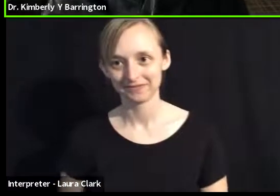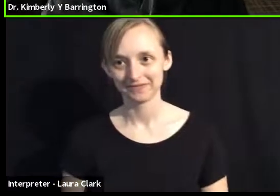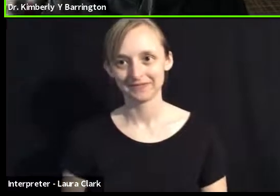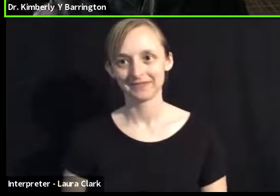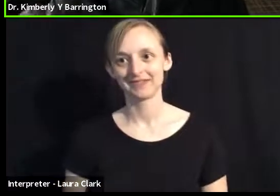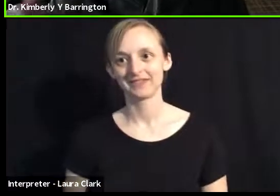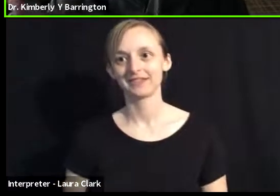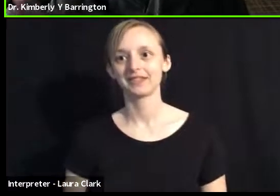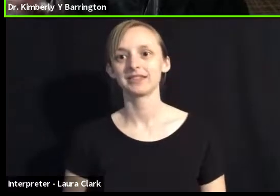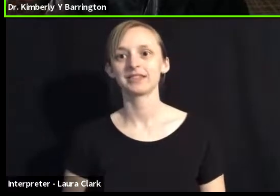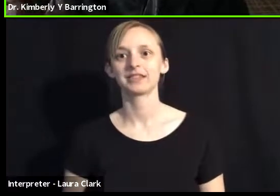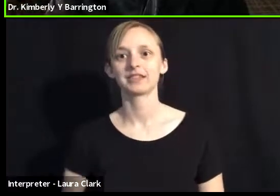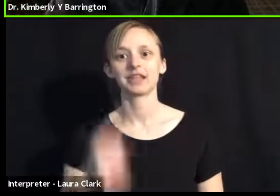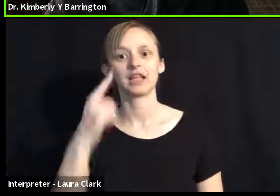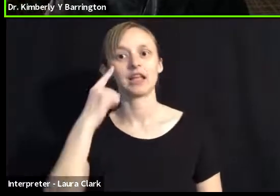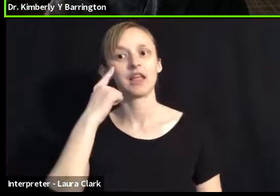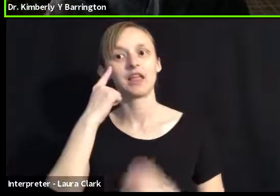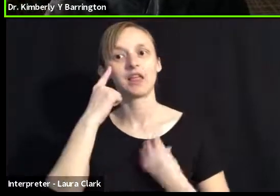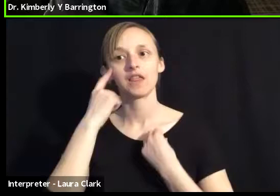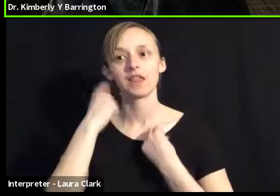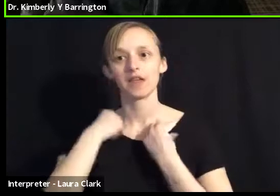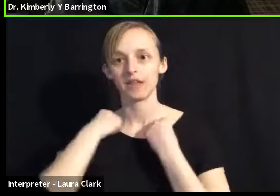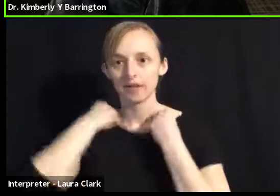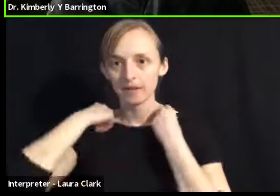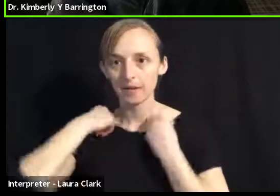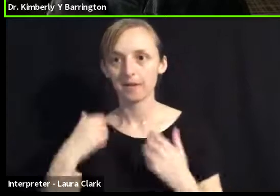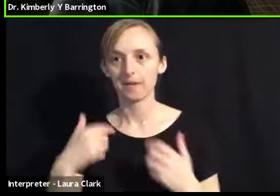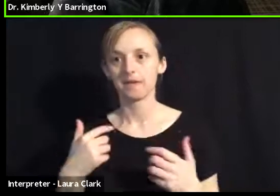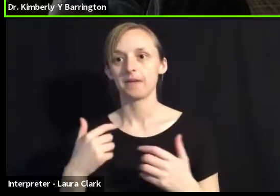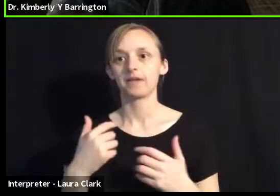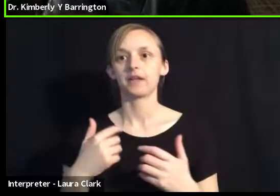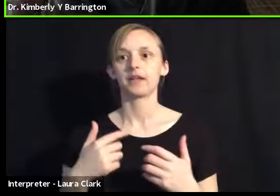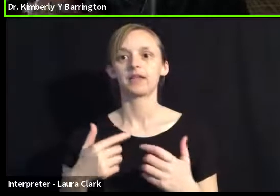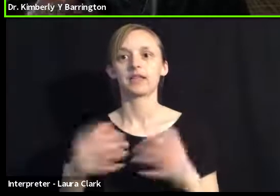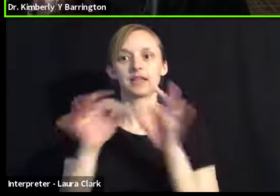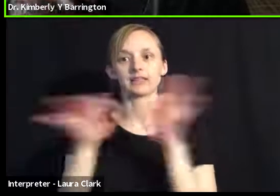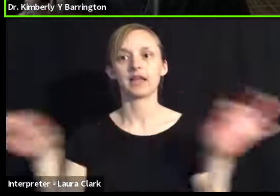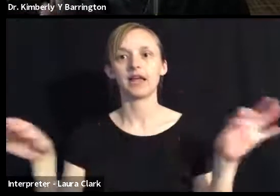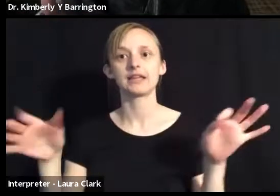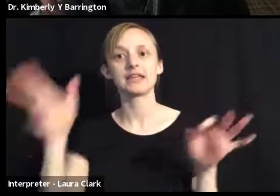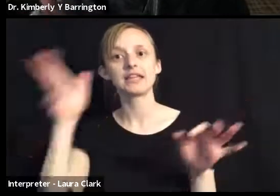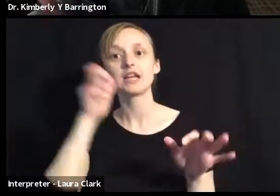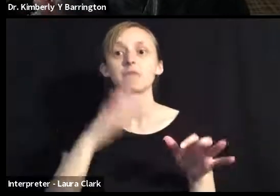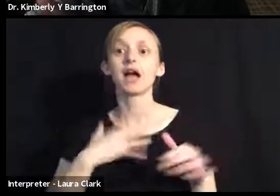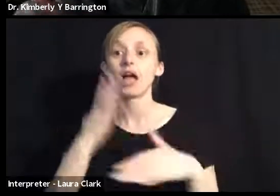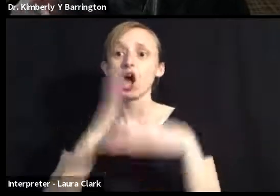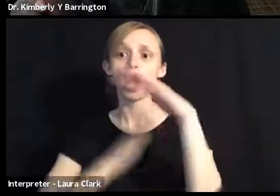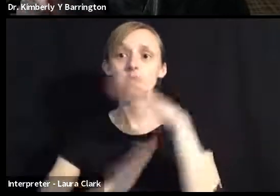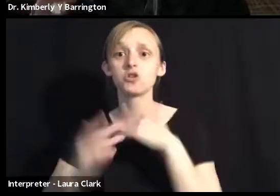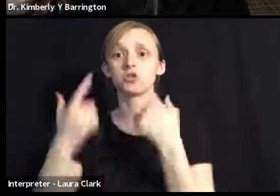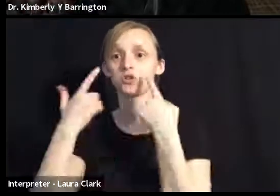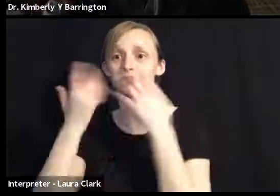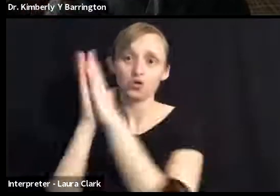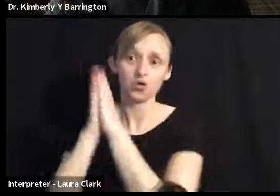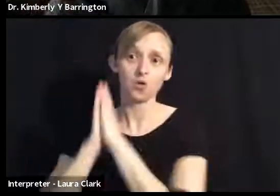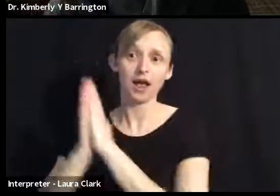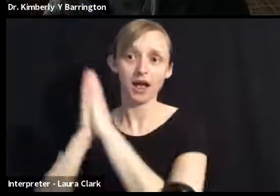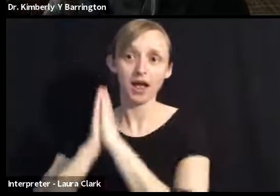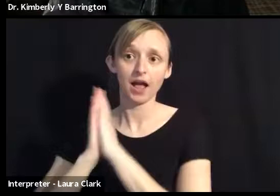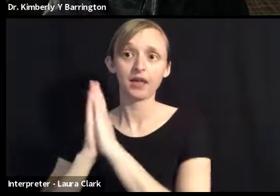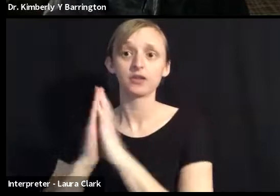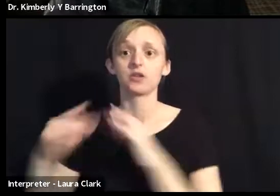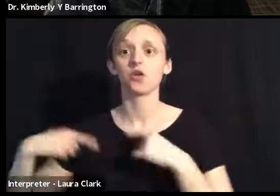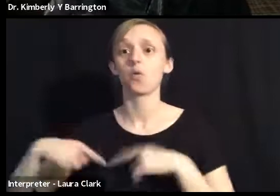I believe that's past me, not, oh, gentle Savior. Hear my humble cry. Wow. Maybe, yeah. Out